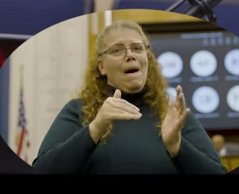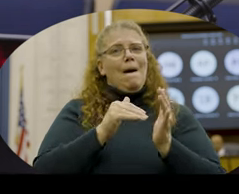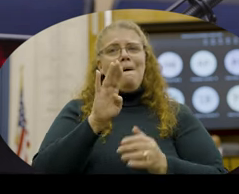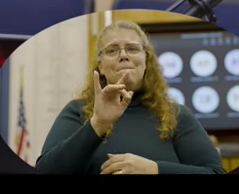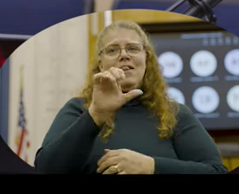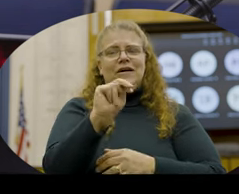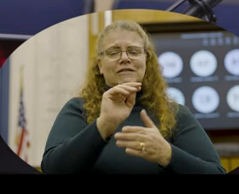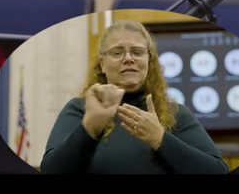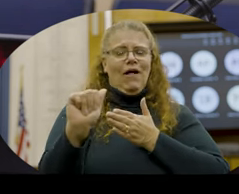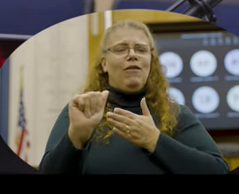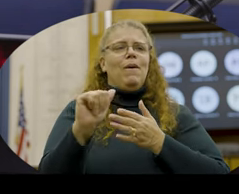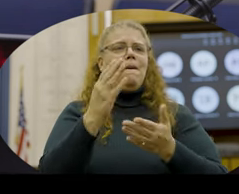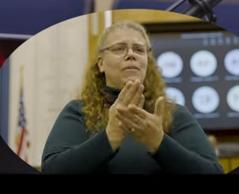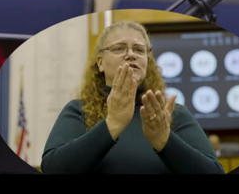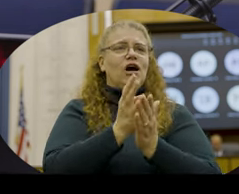budget with